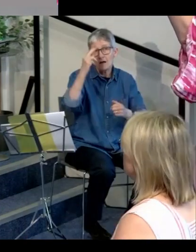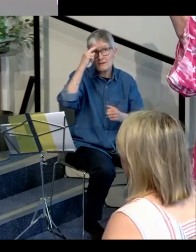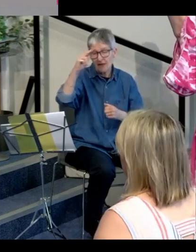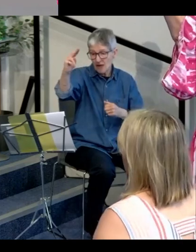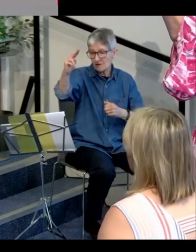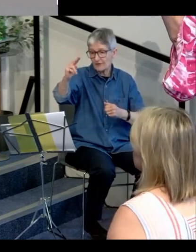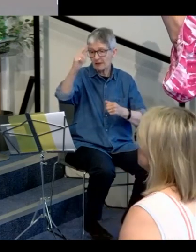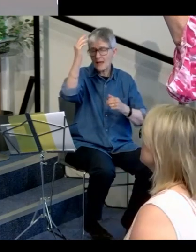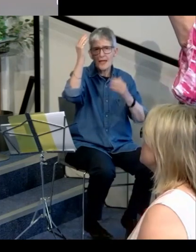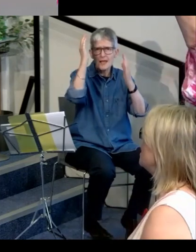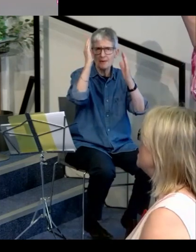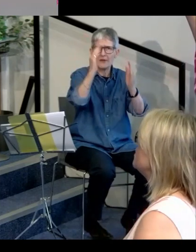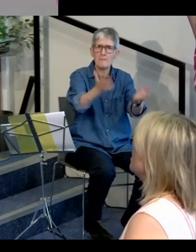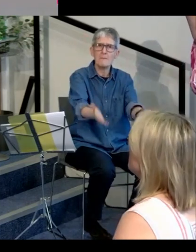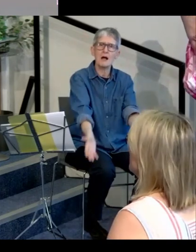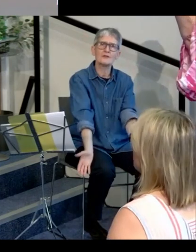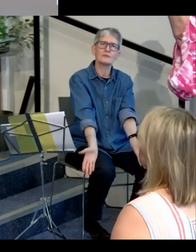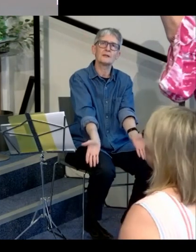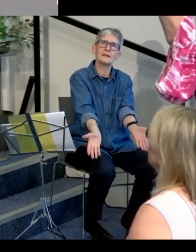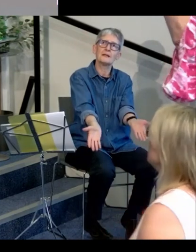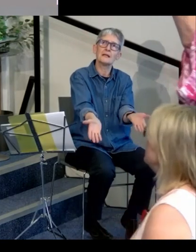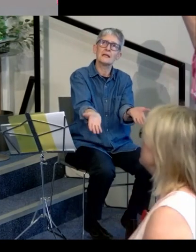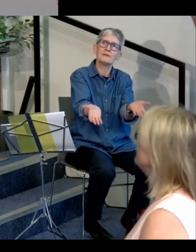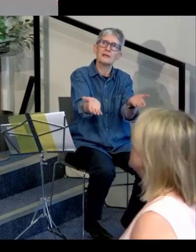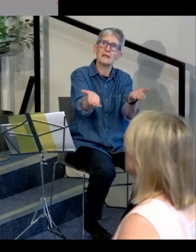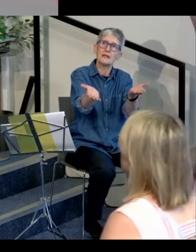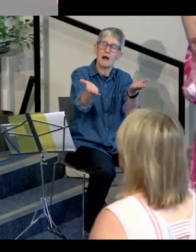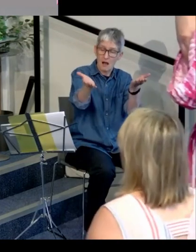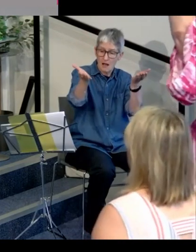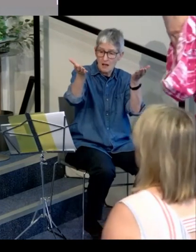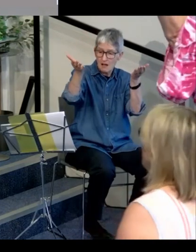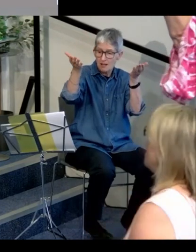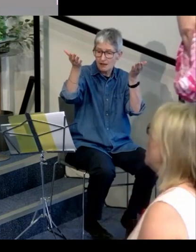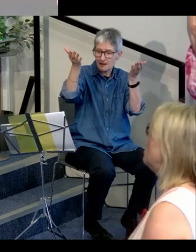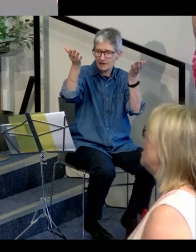name. There is a name that must be lifted high.